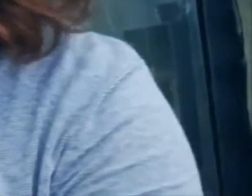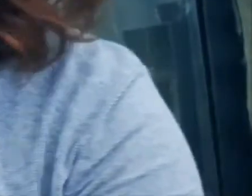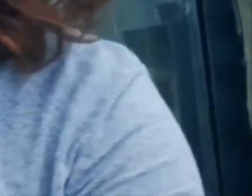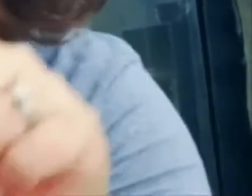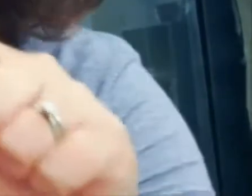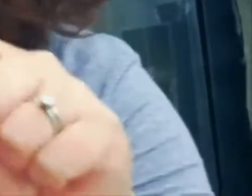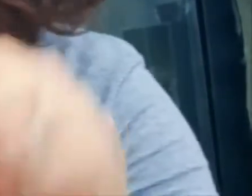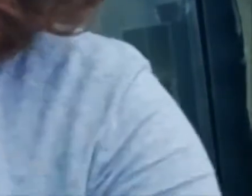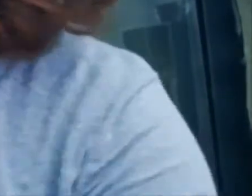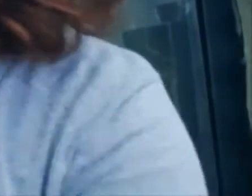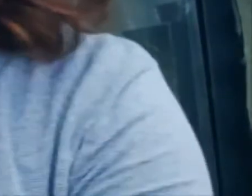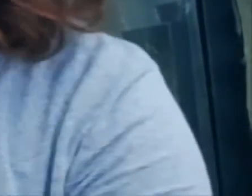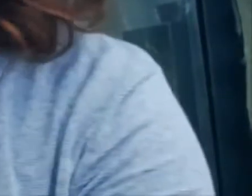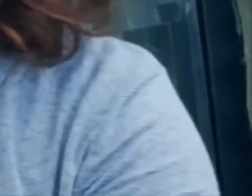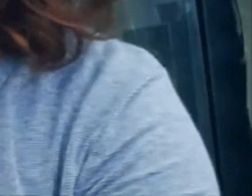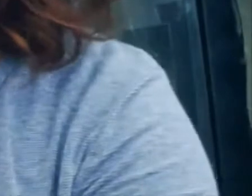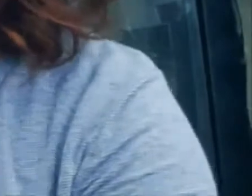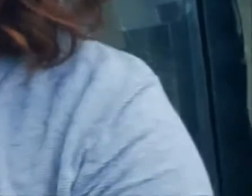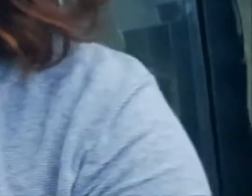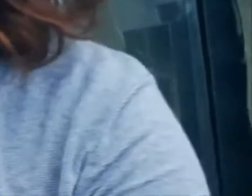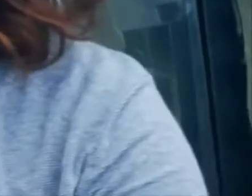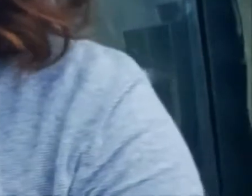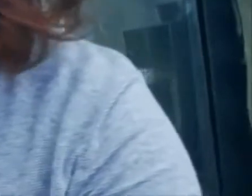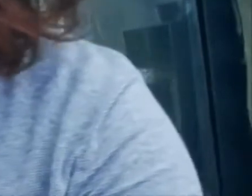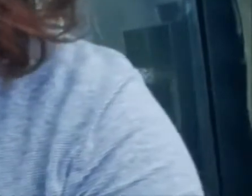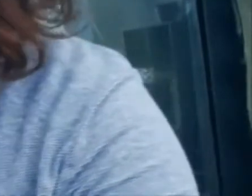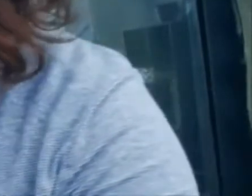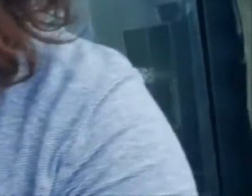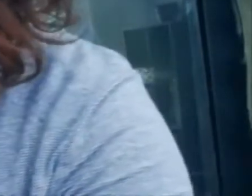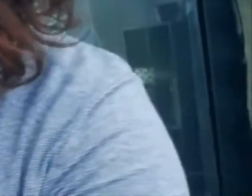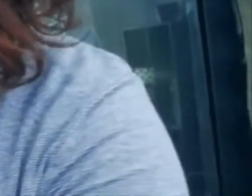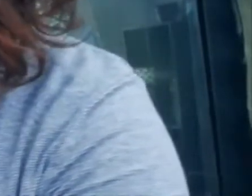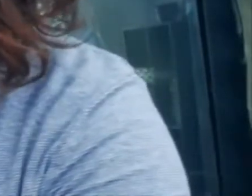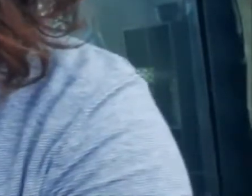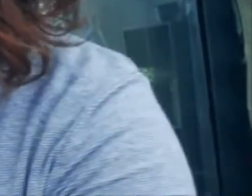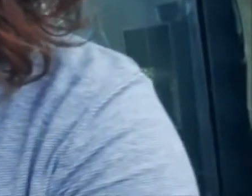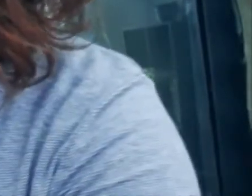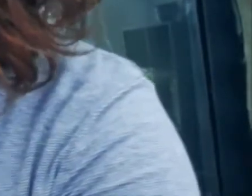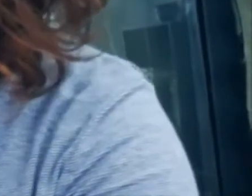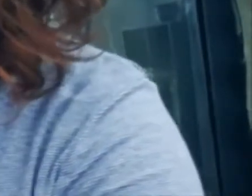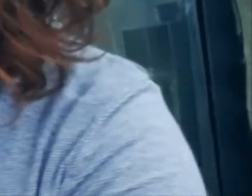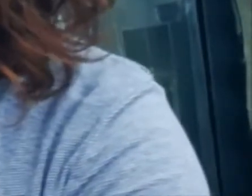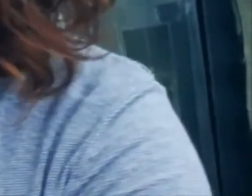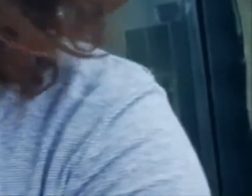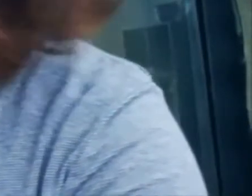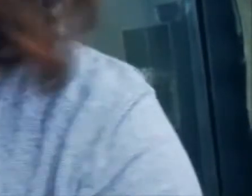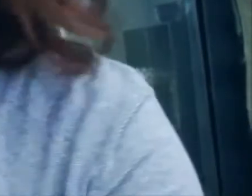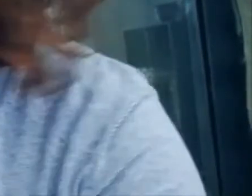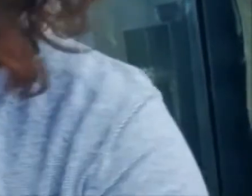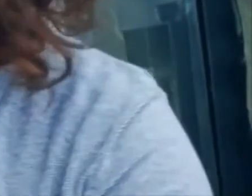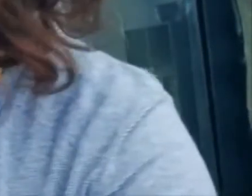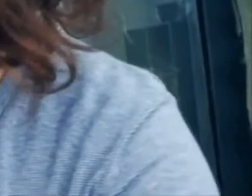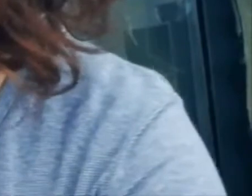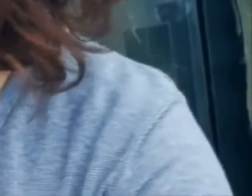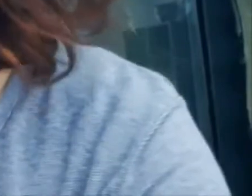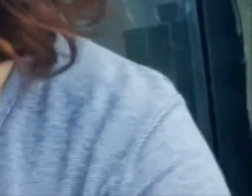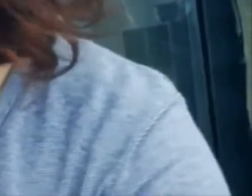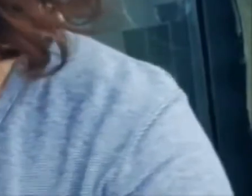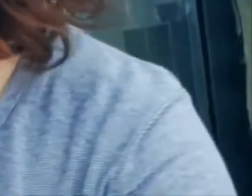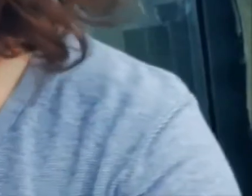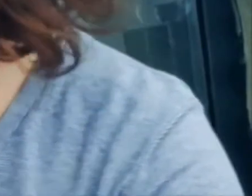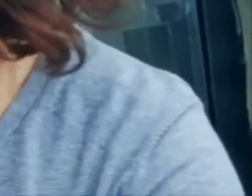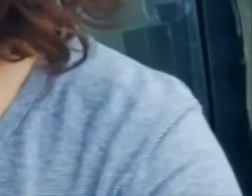Thanks for tuning in. Have a great rest of y'all's day. Why can't I talk, Mom? I can't